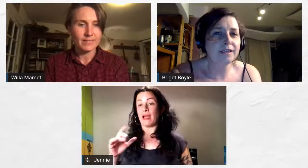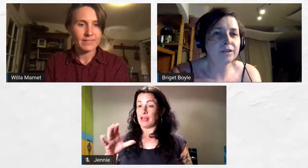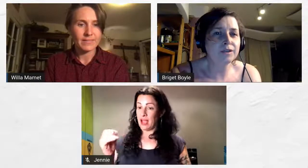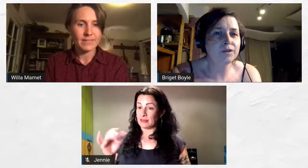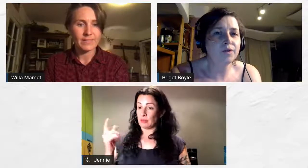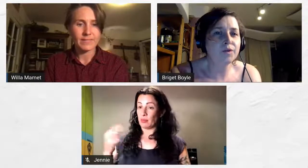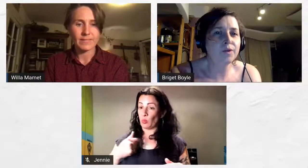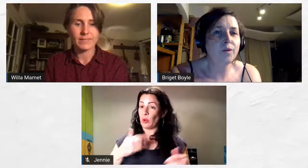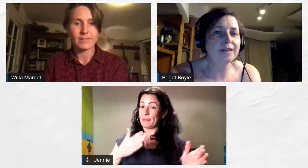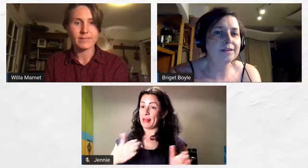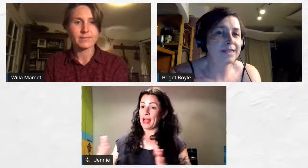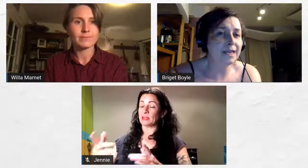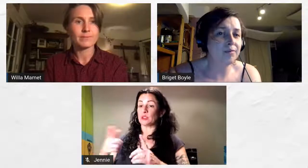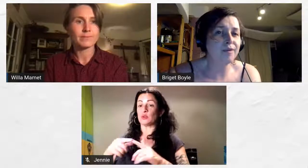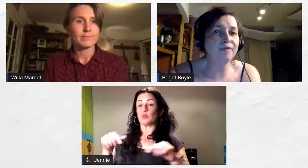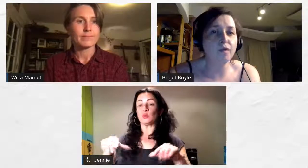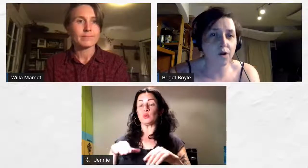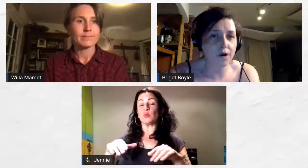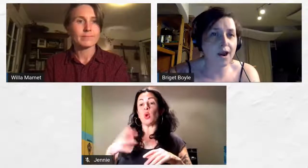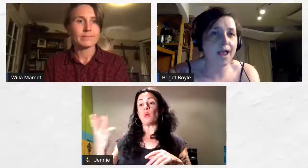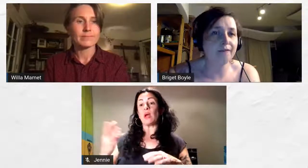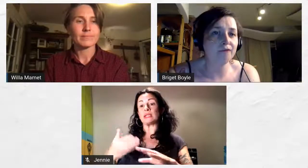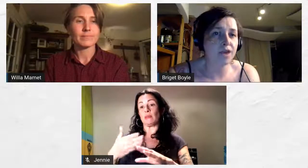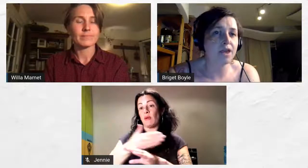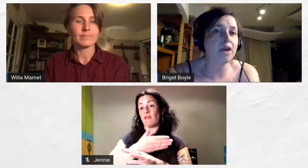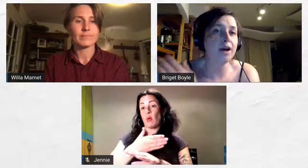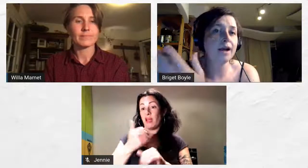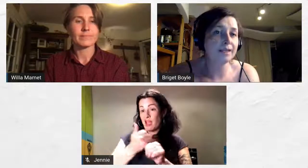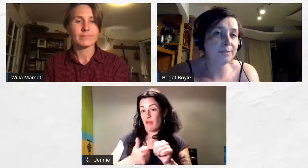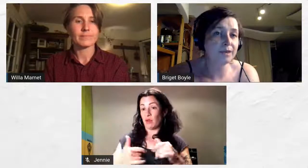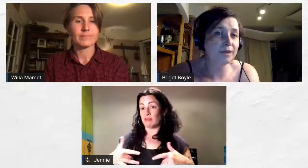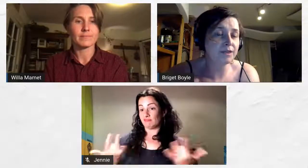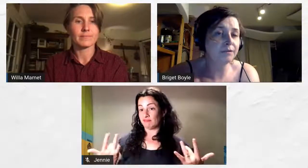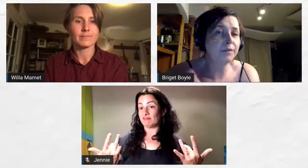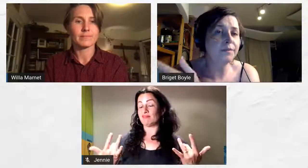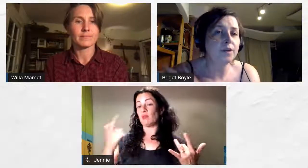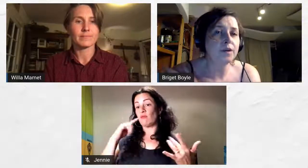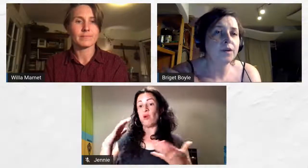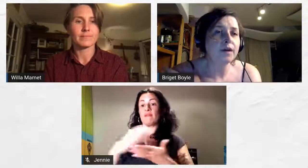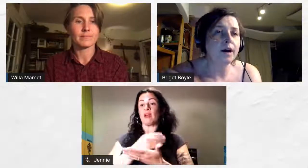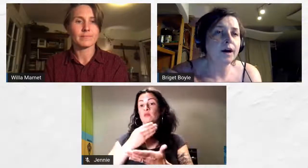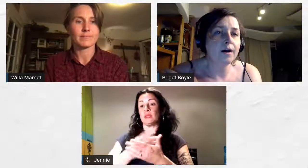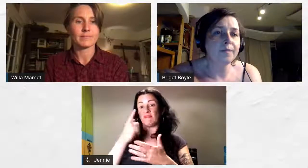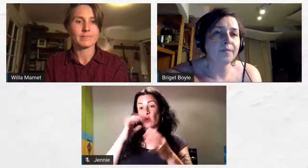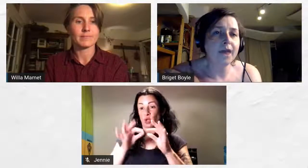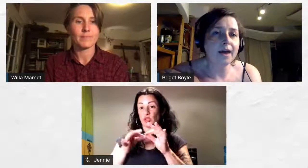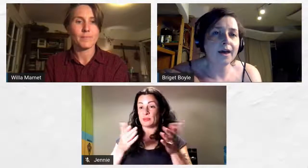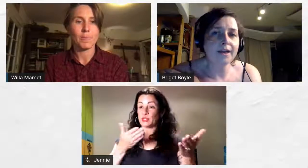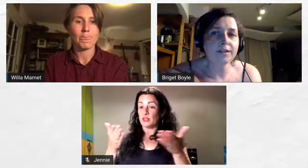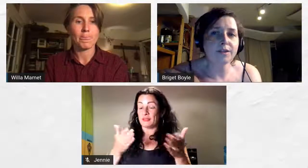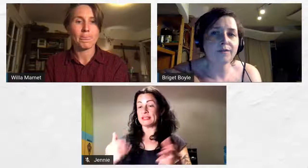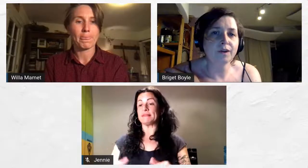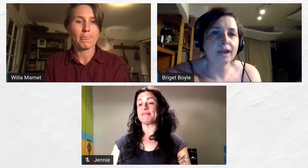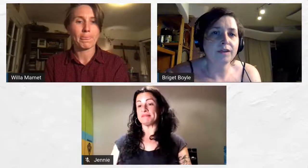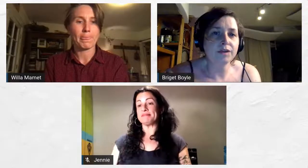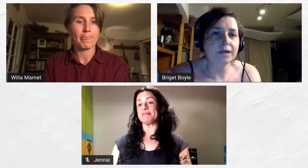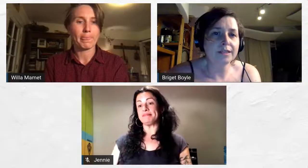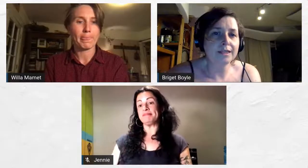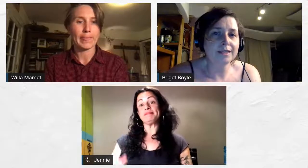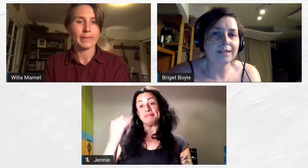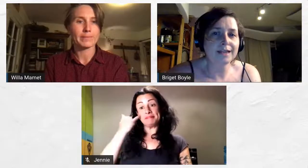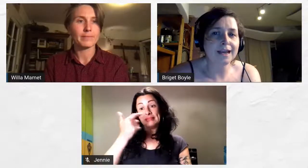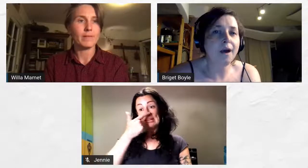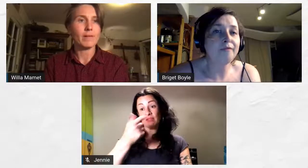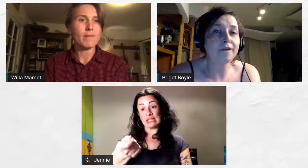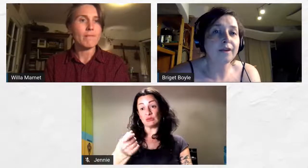we're planning to do the Wednesday before every I Need Space Festival. And so if you're